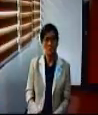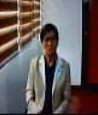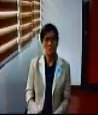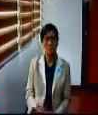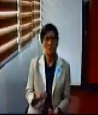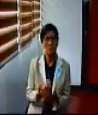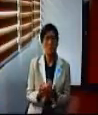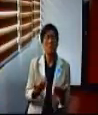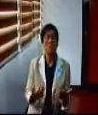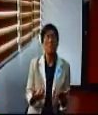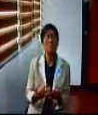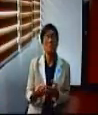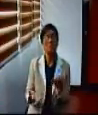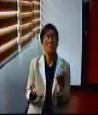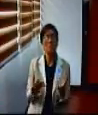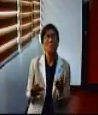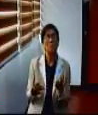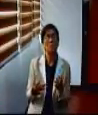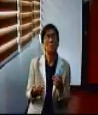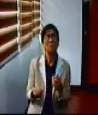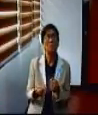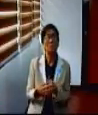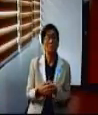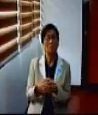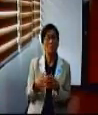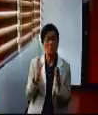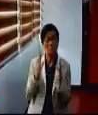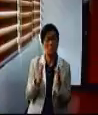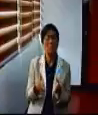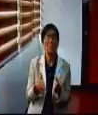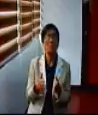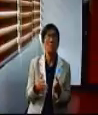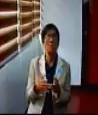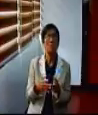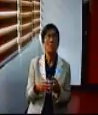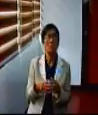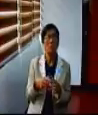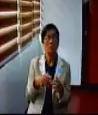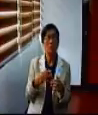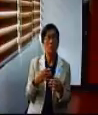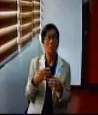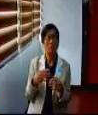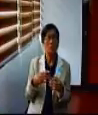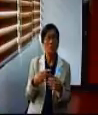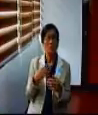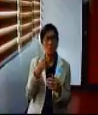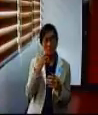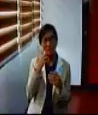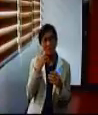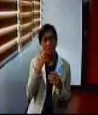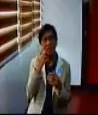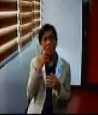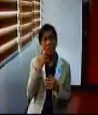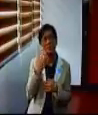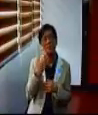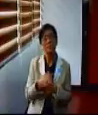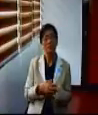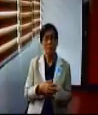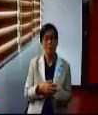It's very likely to be at risk of committing human rights, adverse human rights impacts.